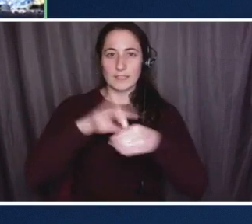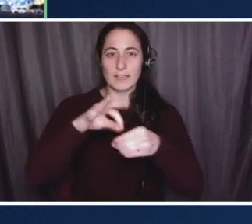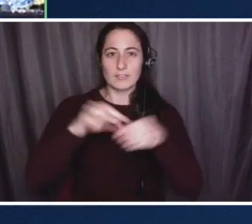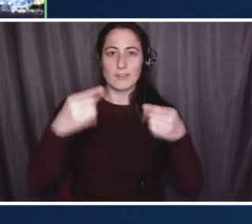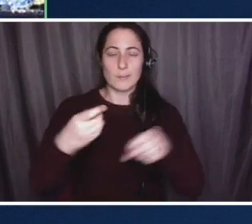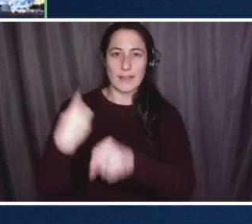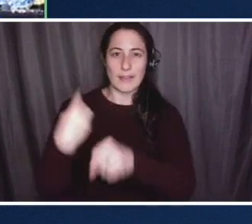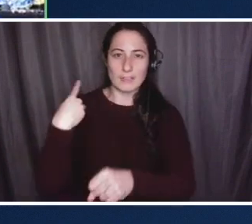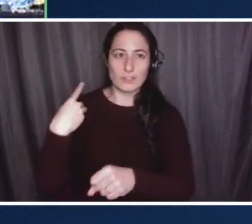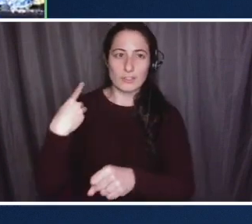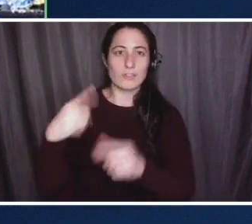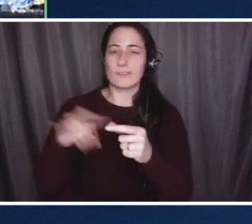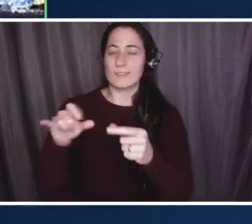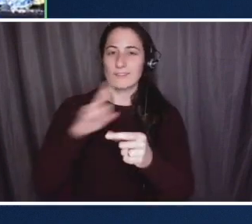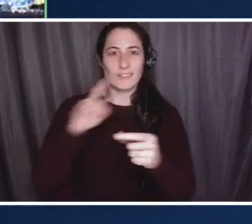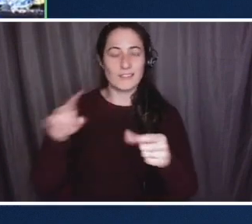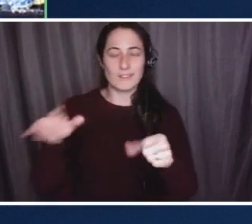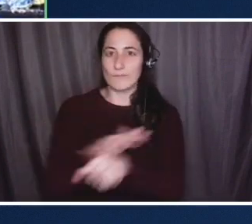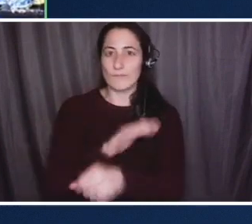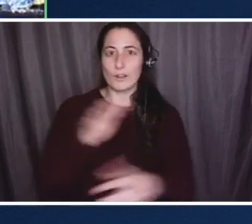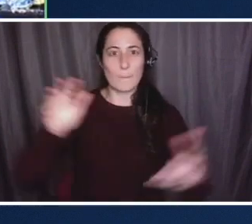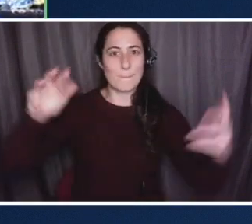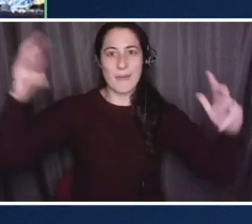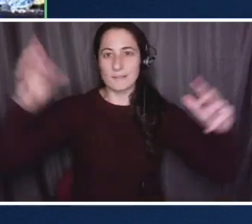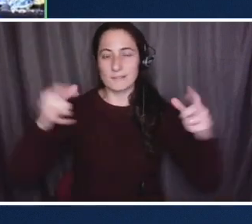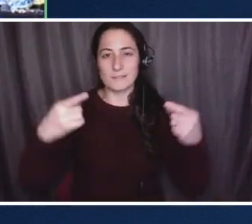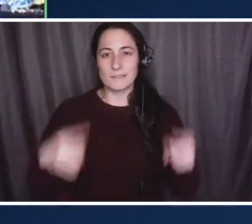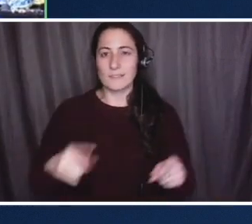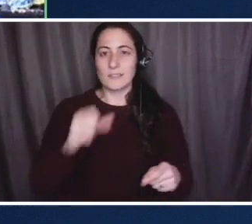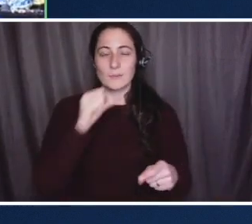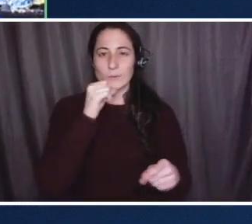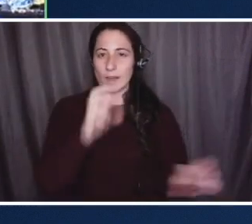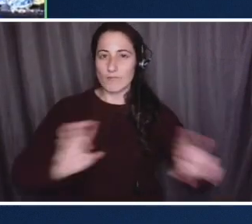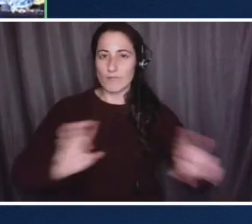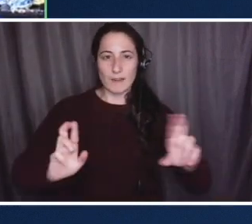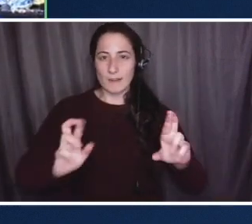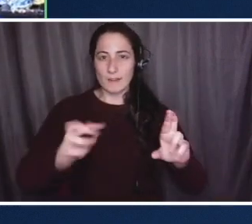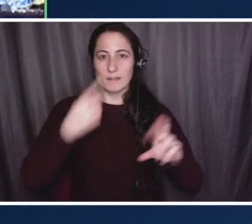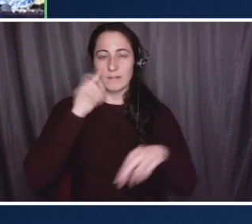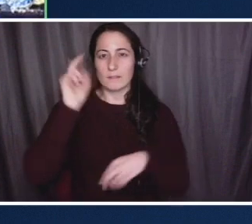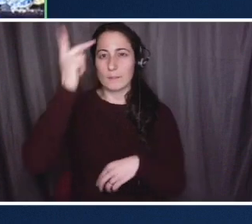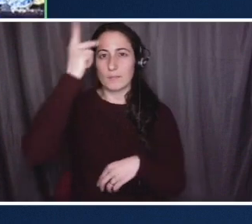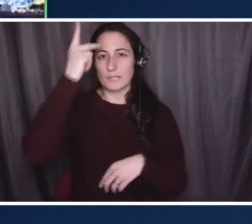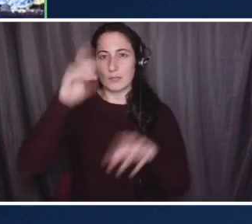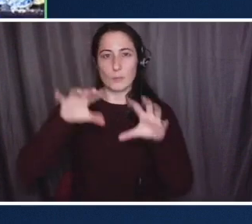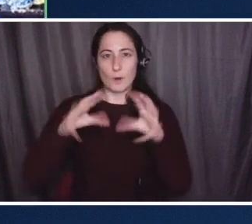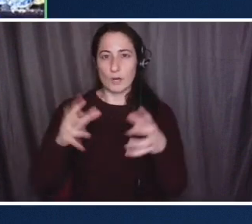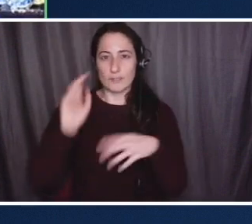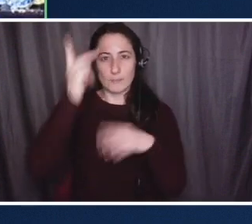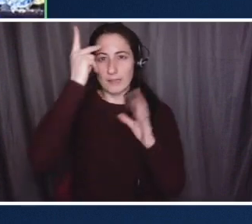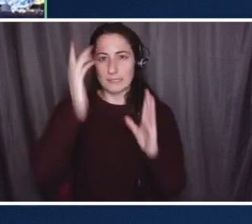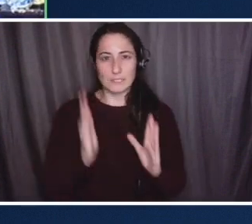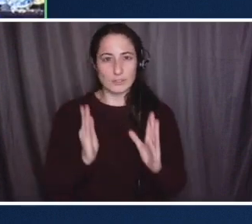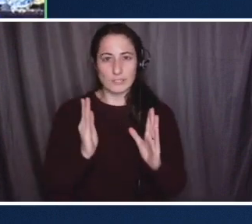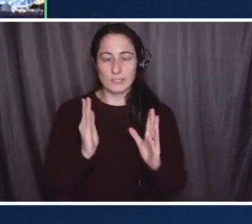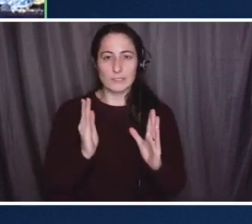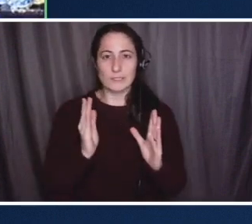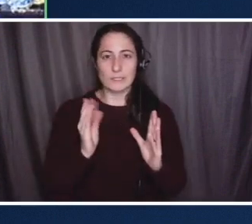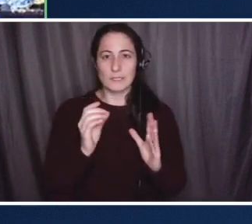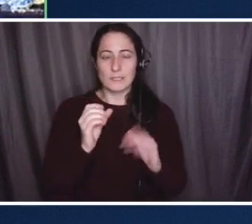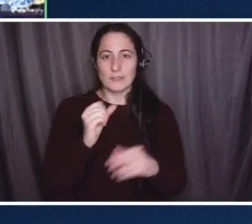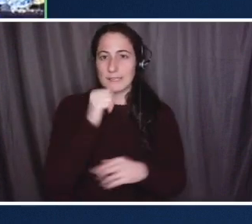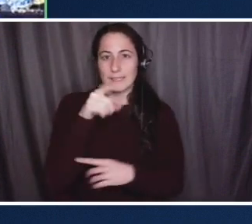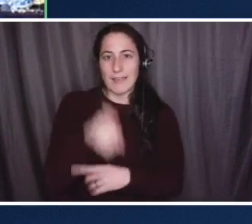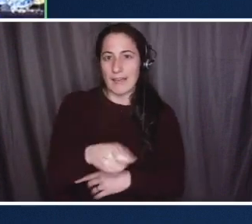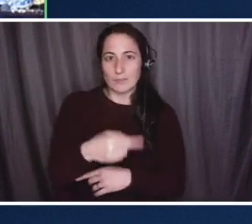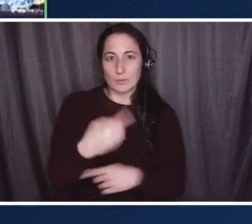mess. And, you know, there is no readiness from political parties and politicians to disclose the deals